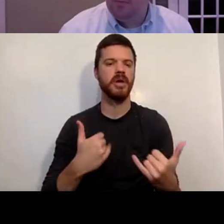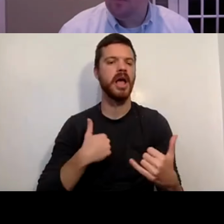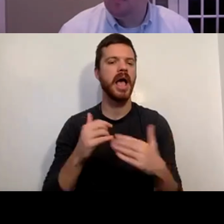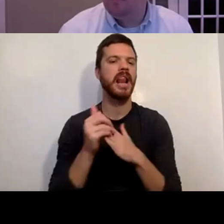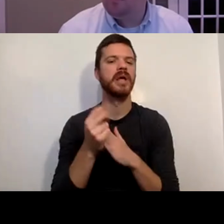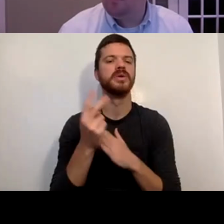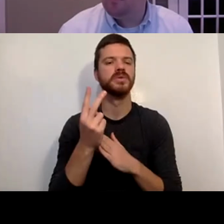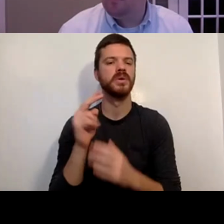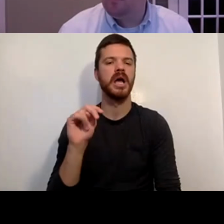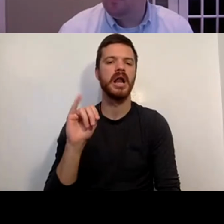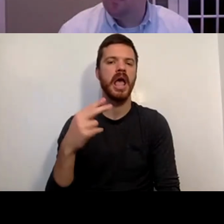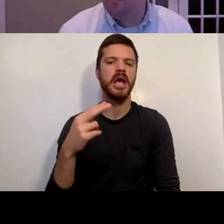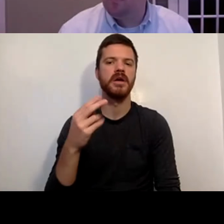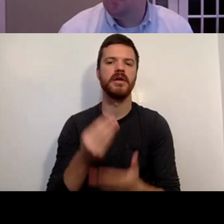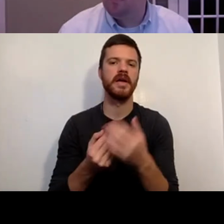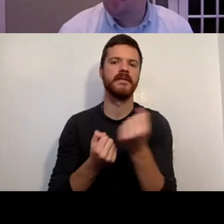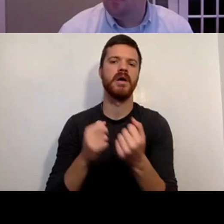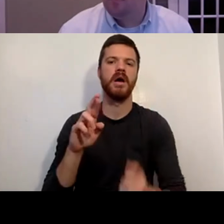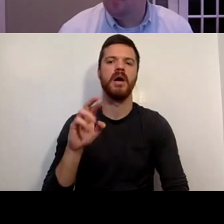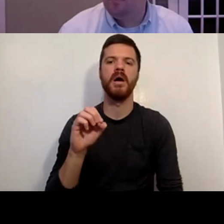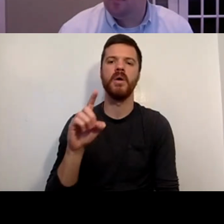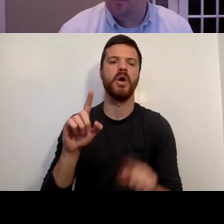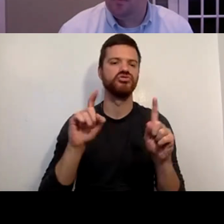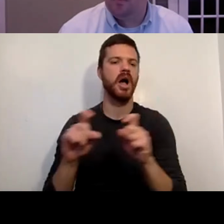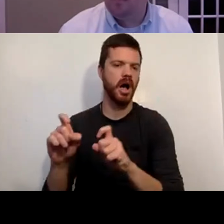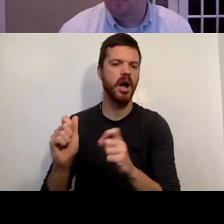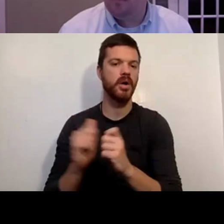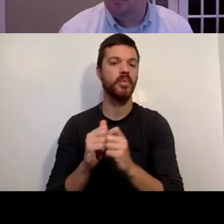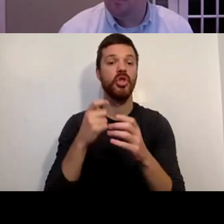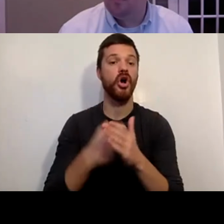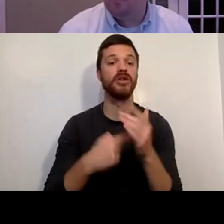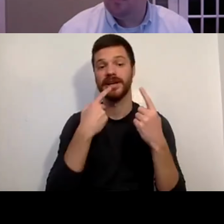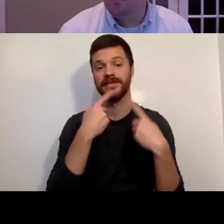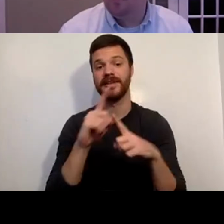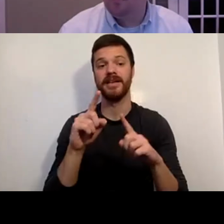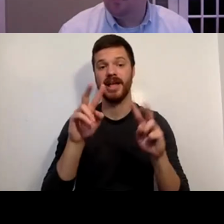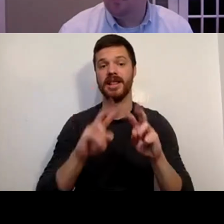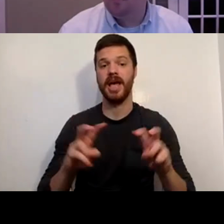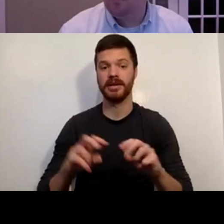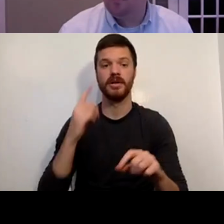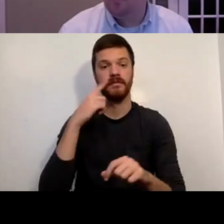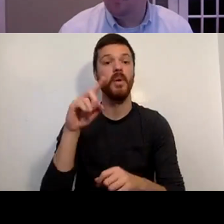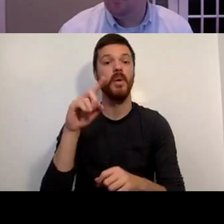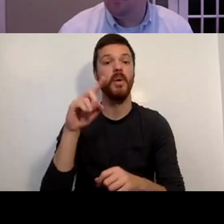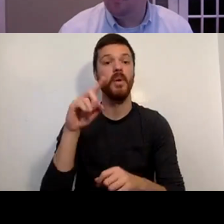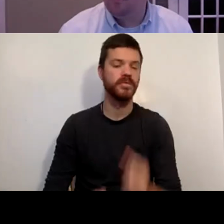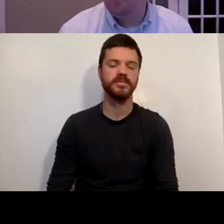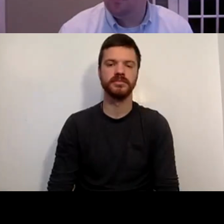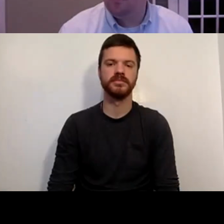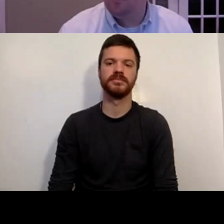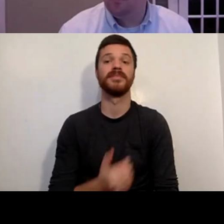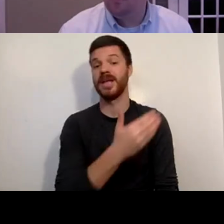NIH funded R01 trials that we're doing cost effectiveness analysis in both. The best example that